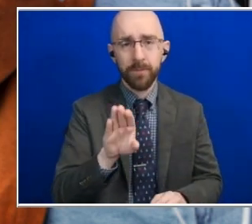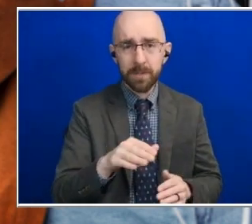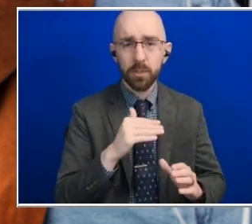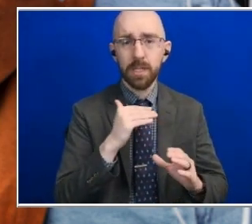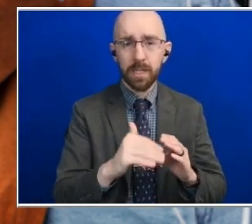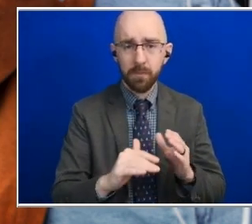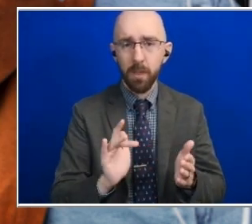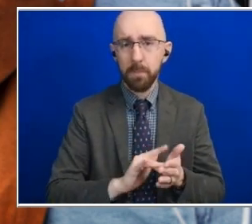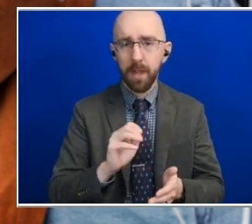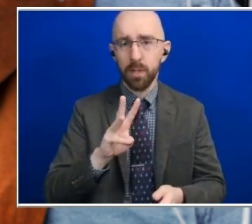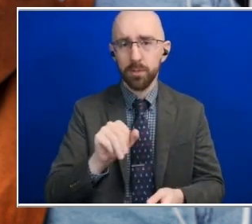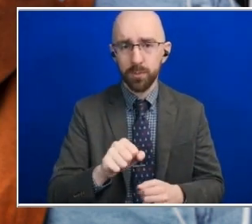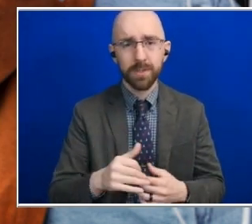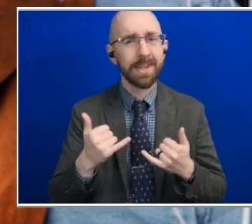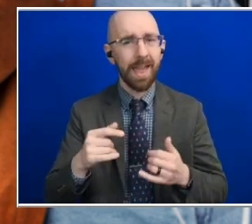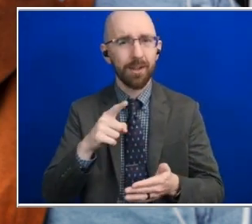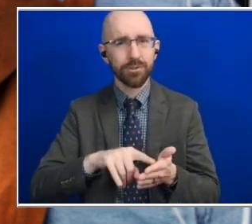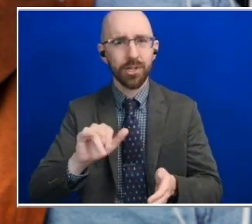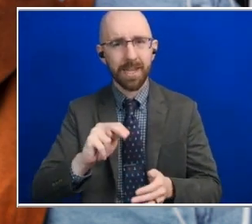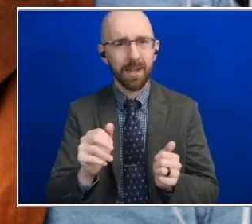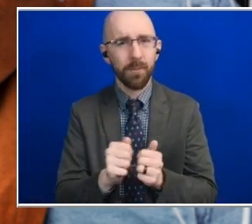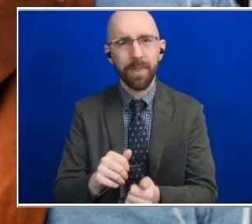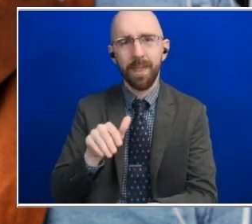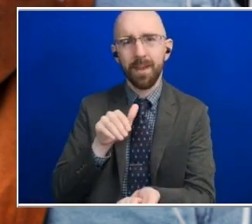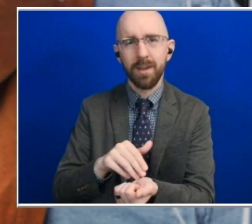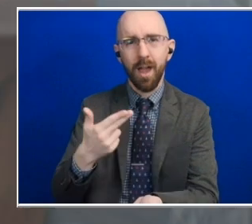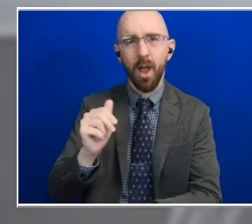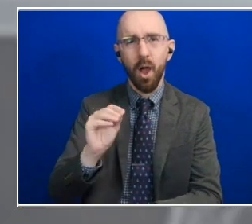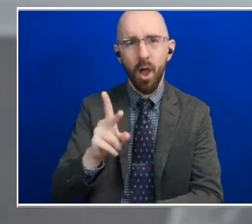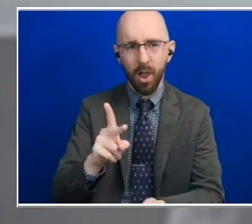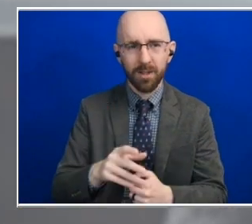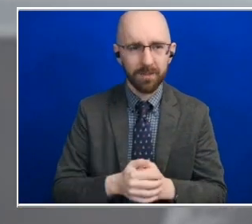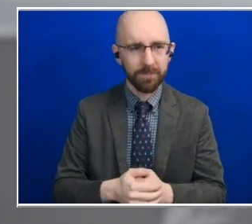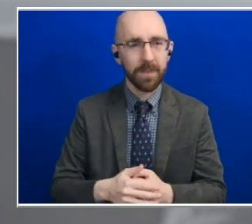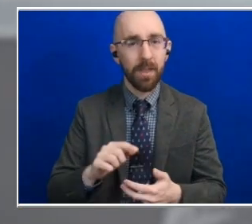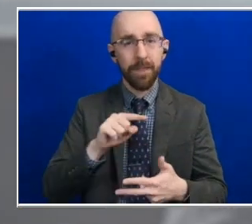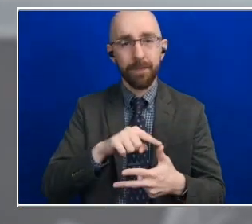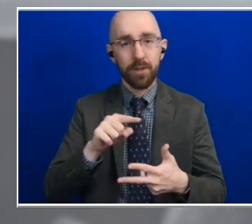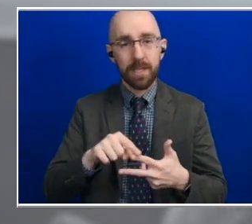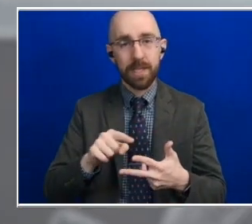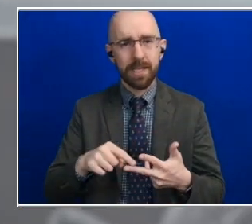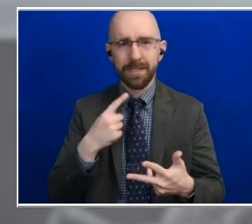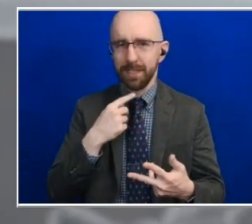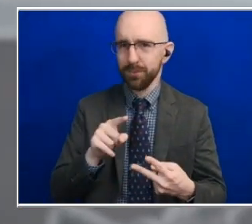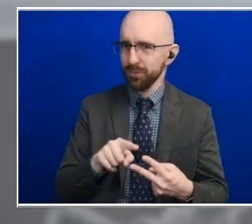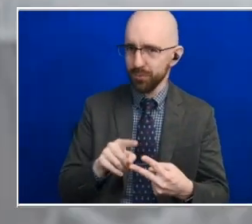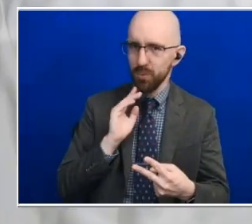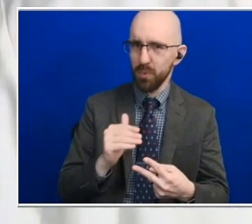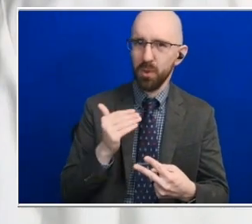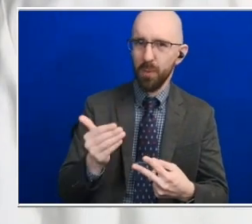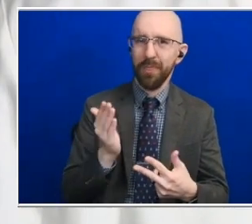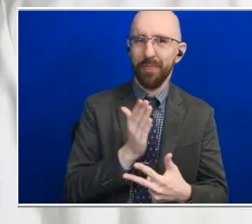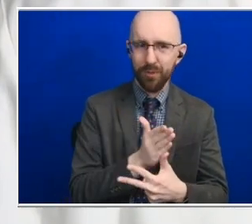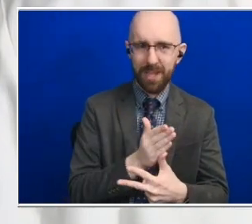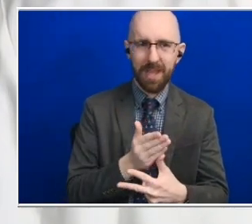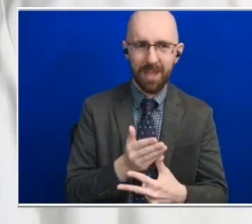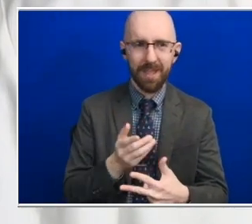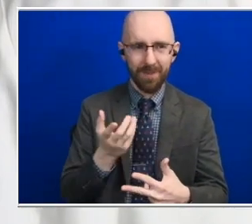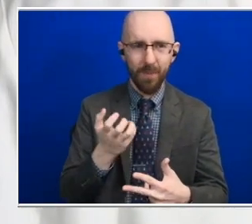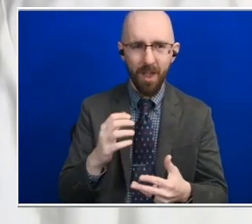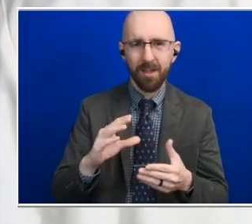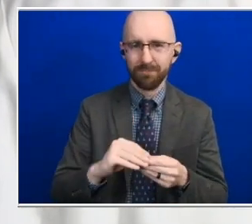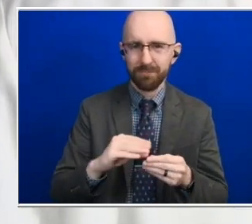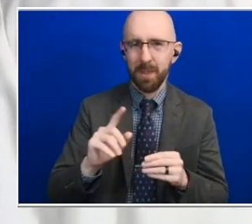check in with Doc Hawk. All right. 3 things. It says 2 on my screen, but we're going to go with 3 because I want you to talk a little bit about long COVID